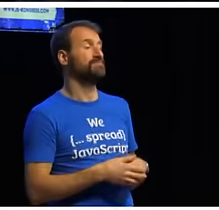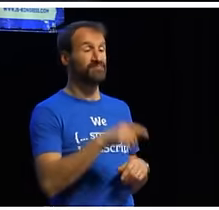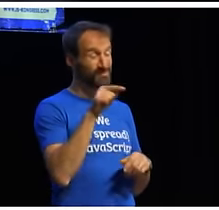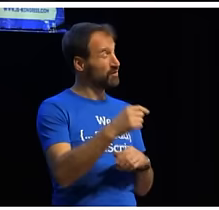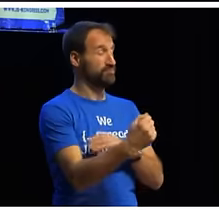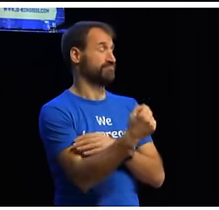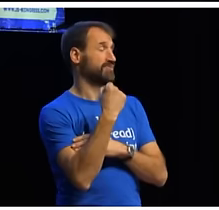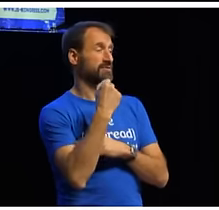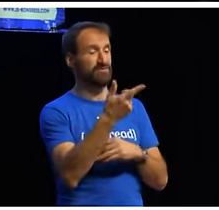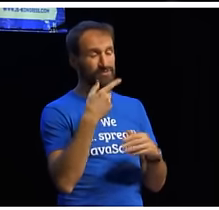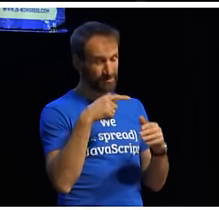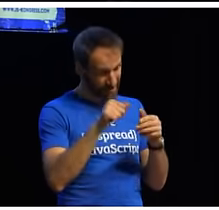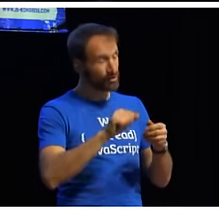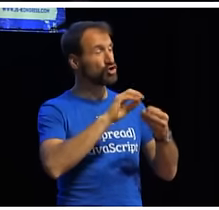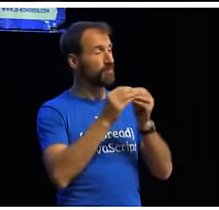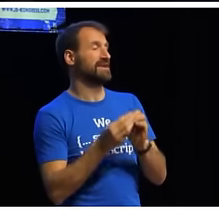powerful operators.